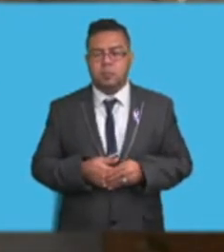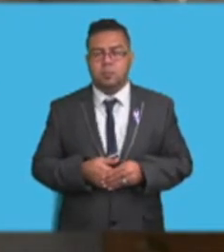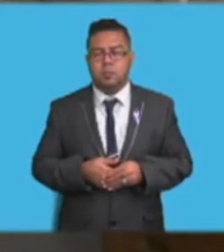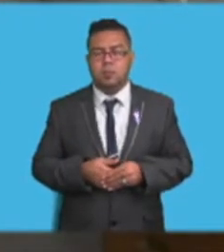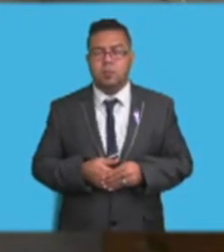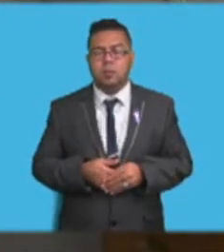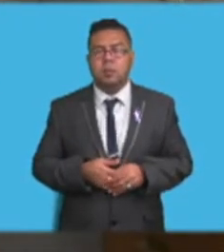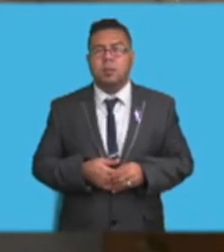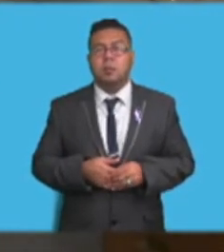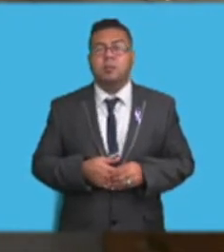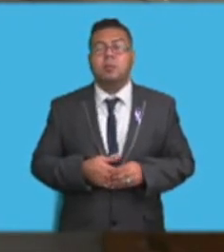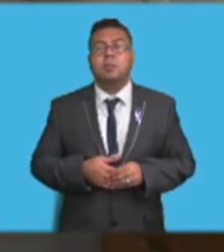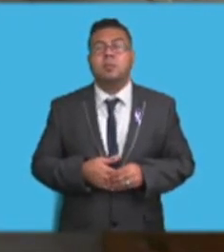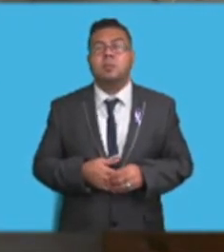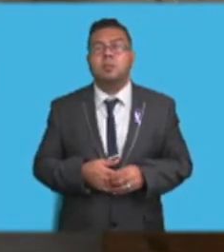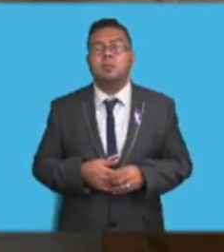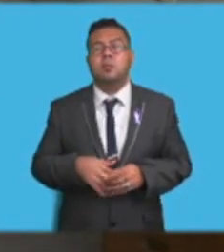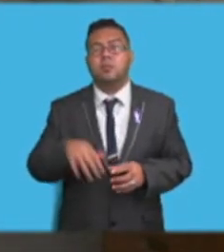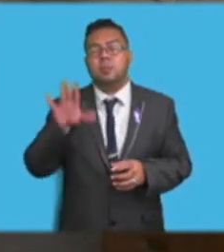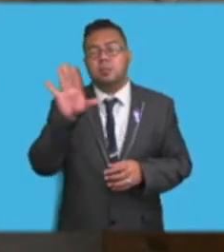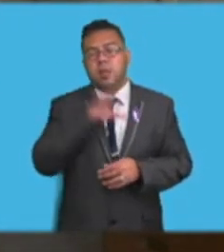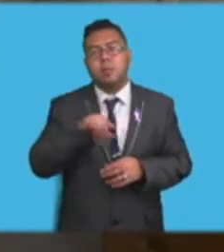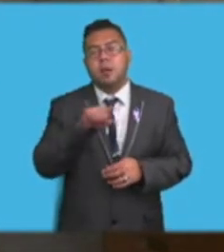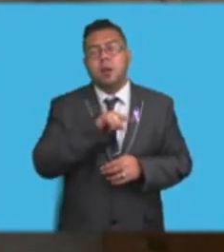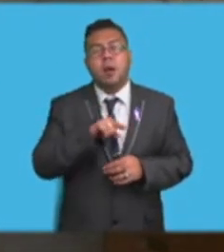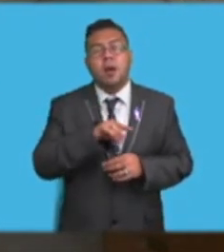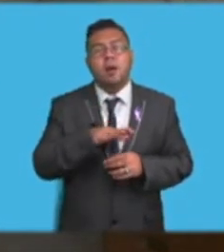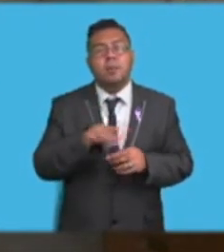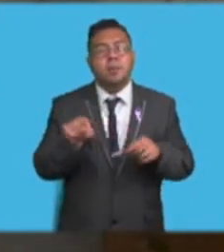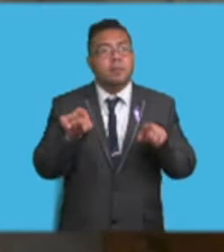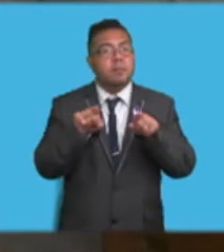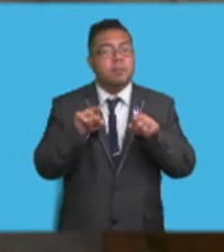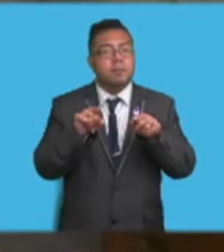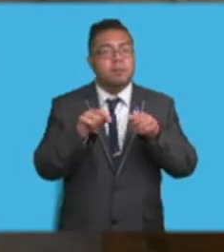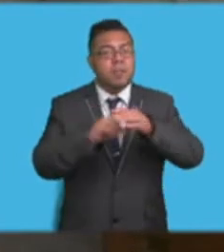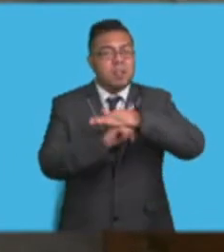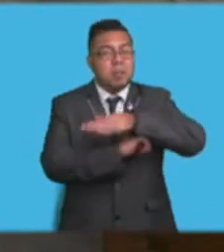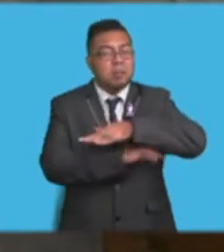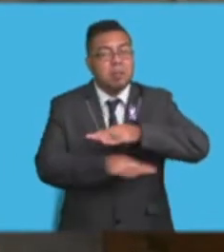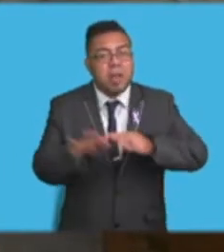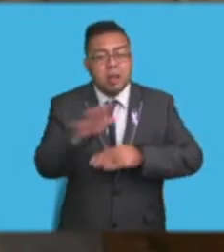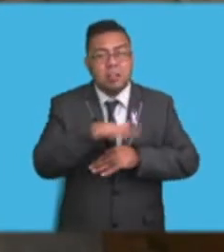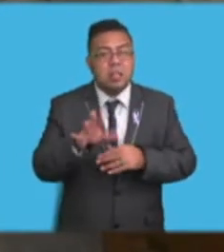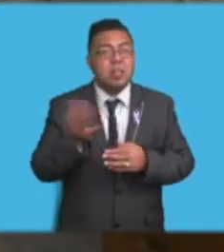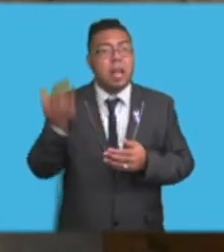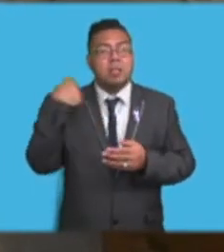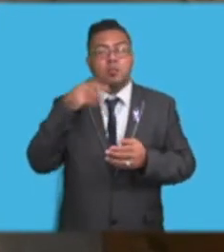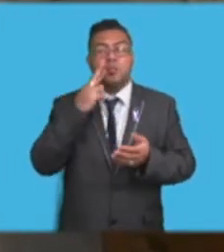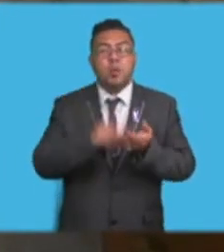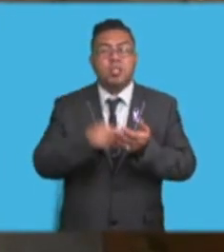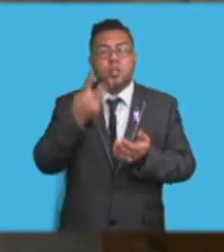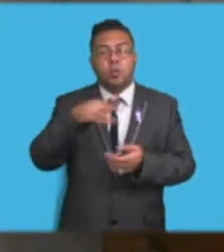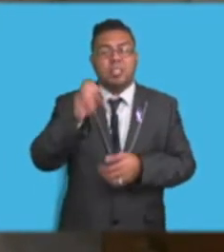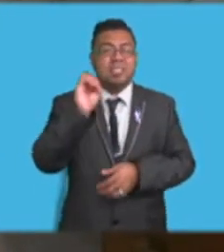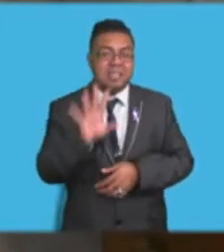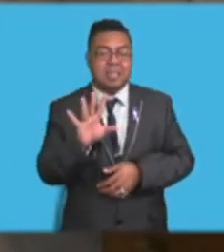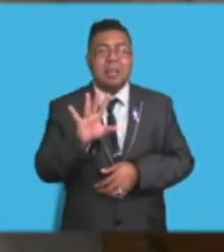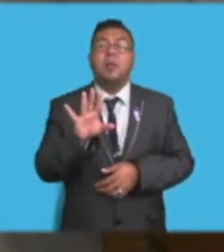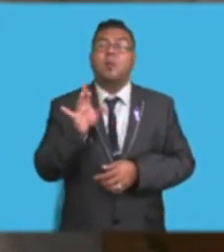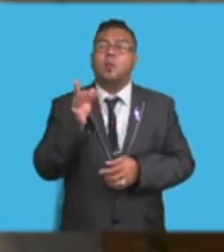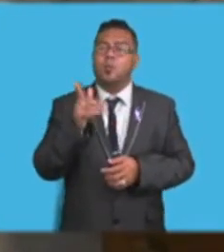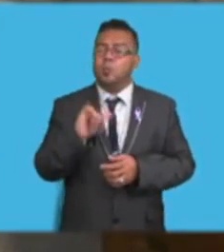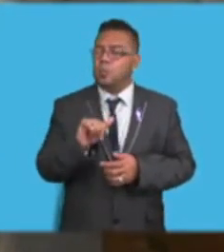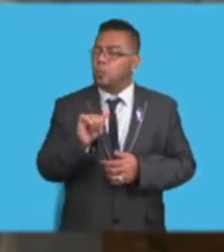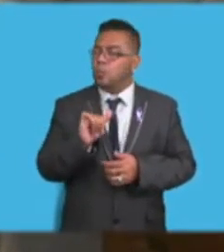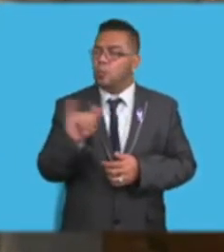Constructive Dialogue, I highlighted fundamental areas of national development since our last reporting in 2010, which were critical for the